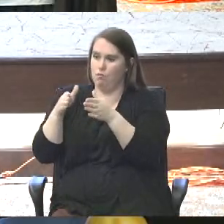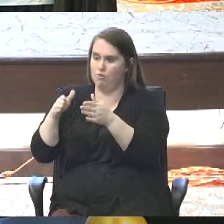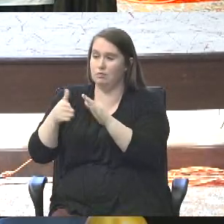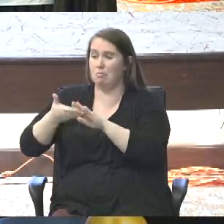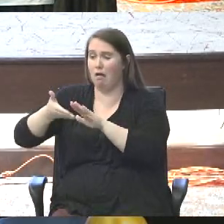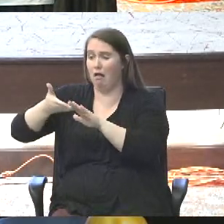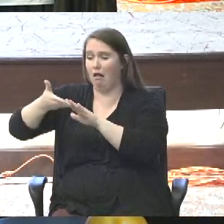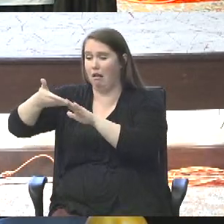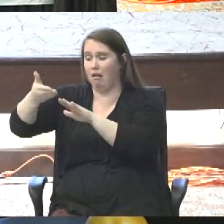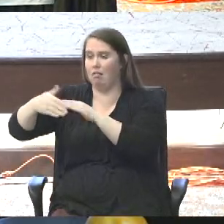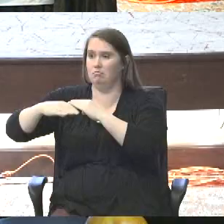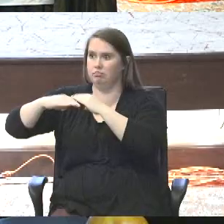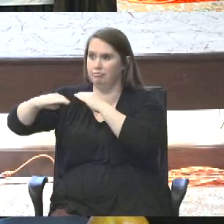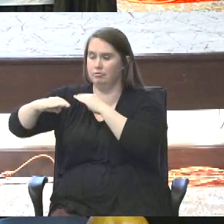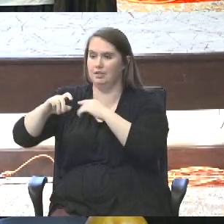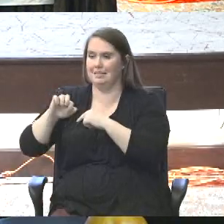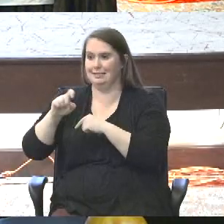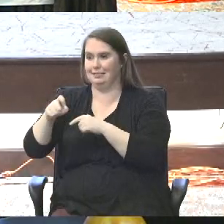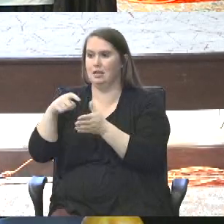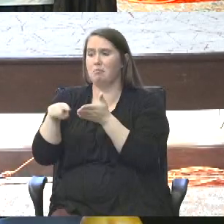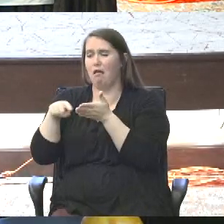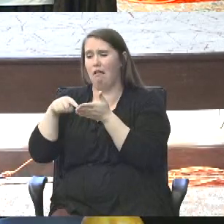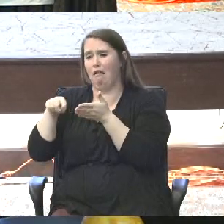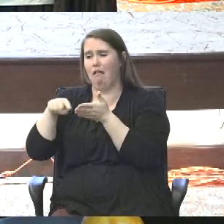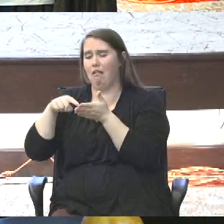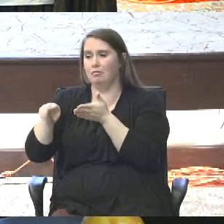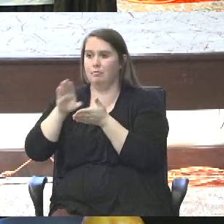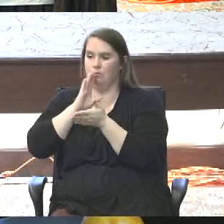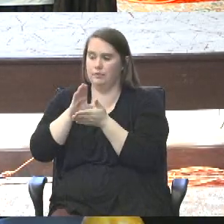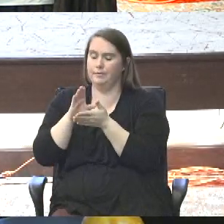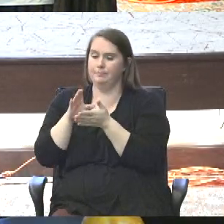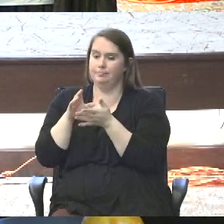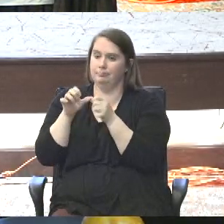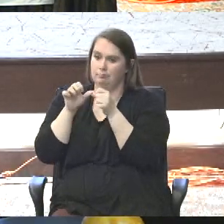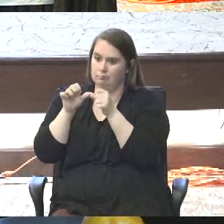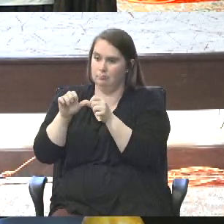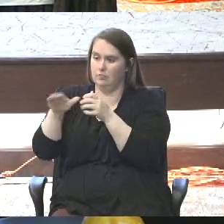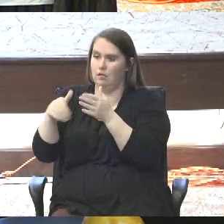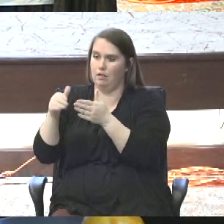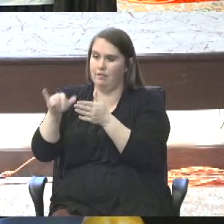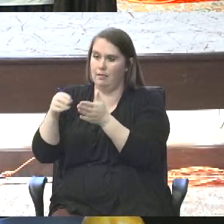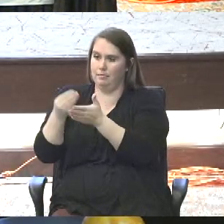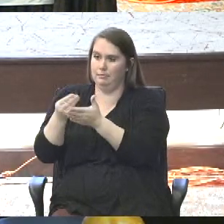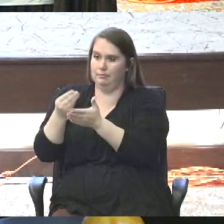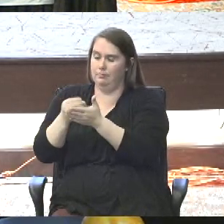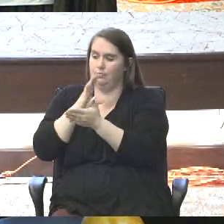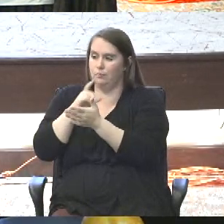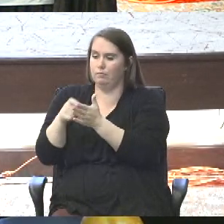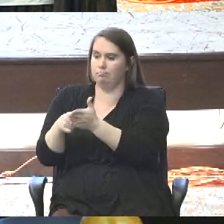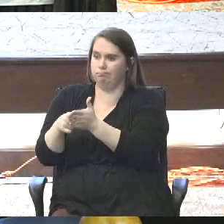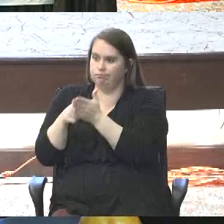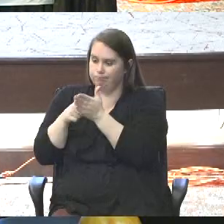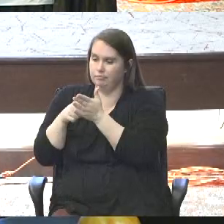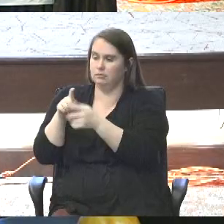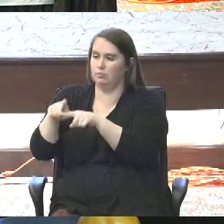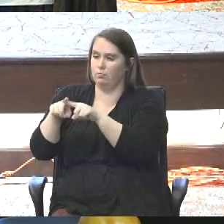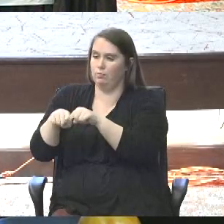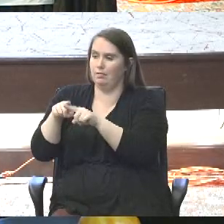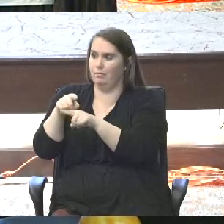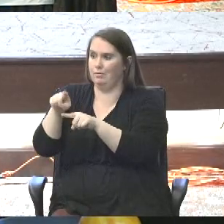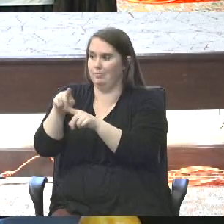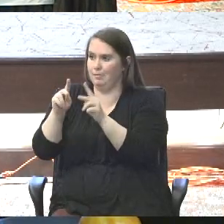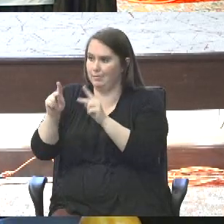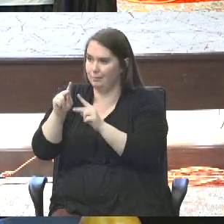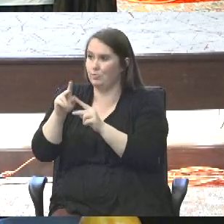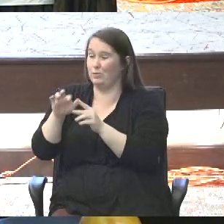the city over a short span of time, we're going to continue to funnel a lot of that money to those areas outside